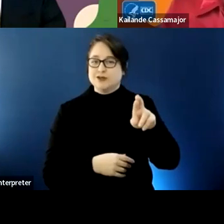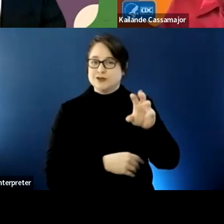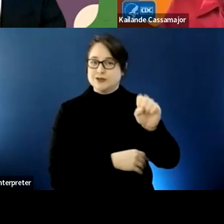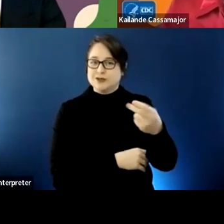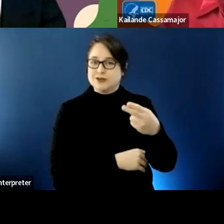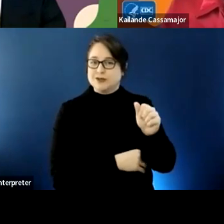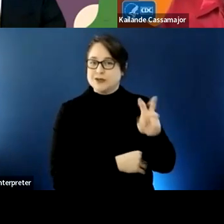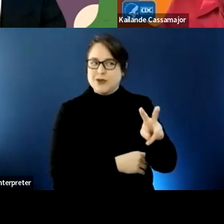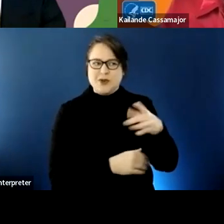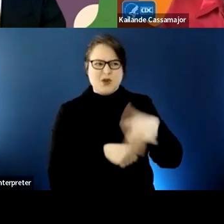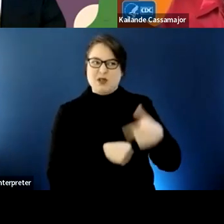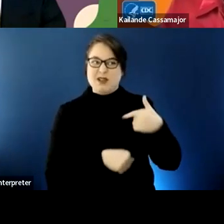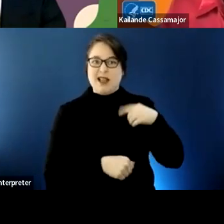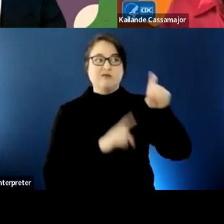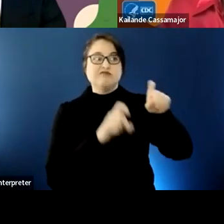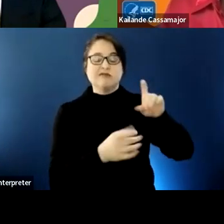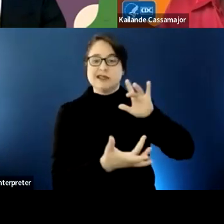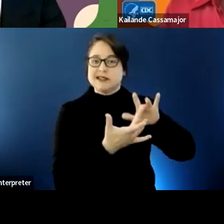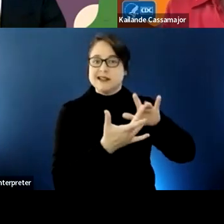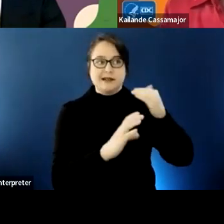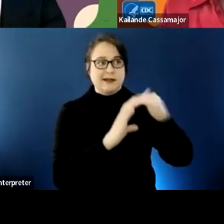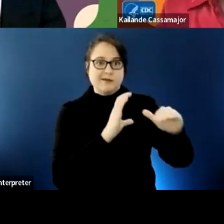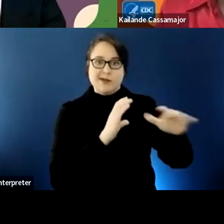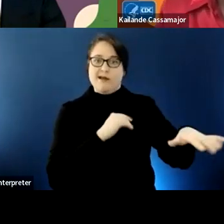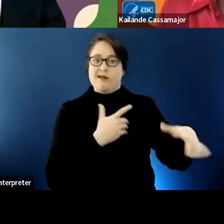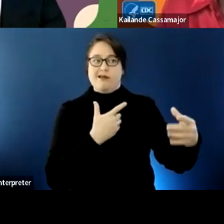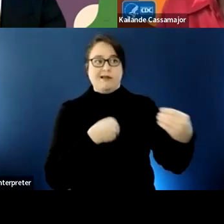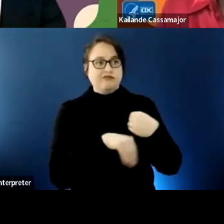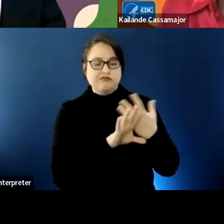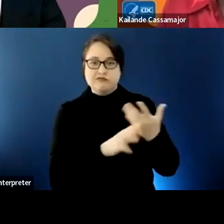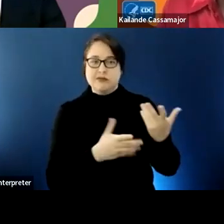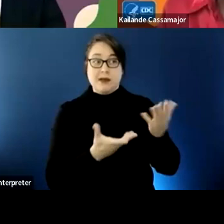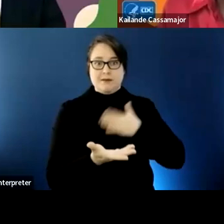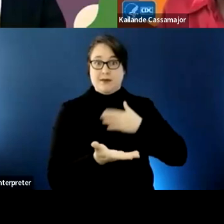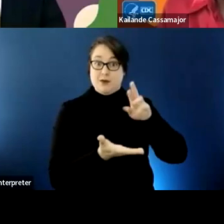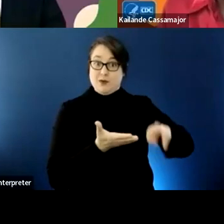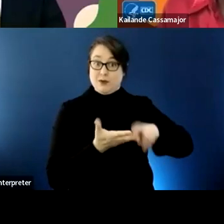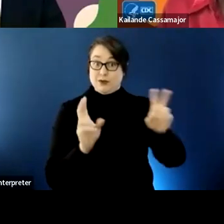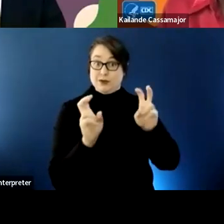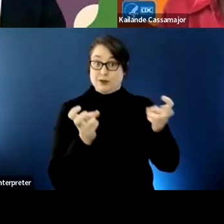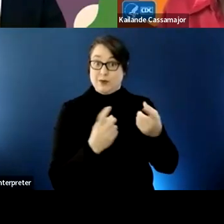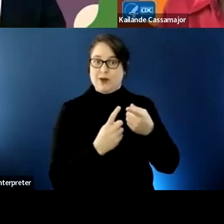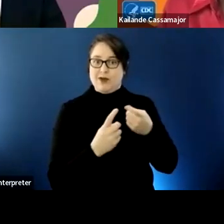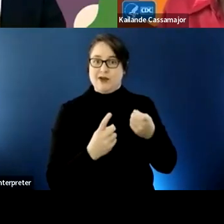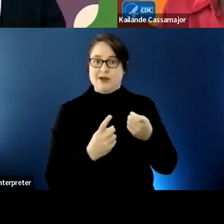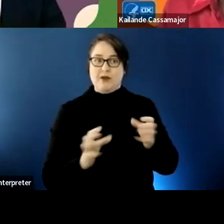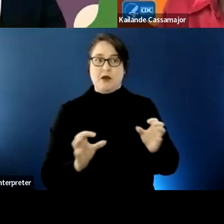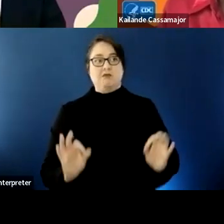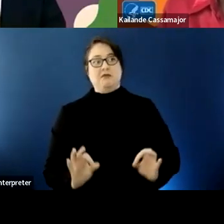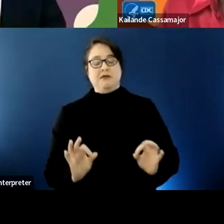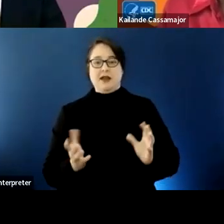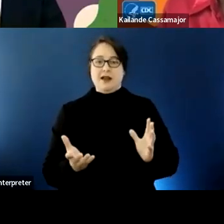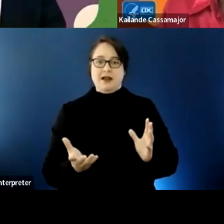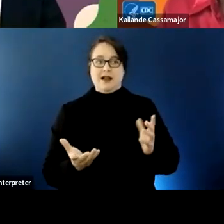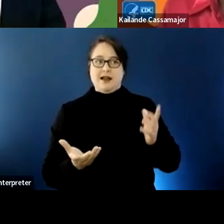very early, and we literally have cultivated my research topic from me prior to me even joining the program to where